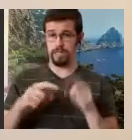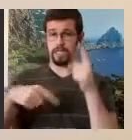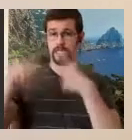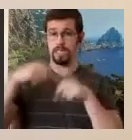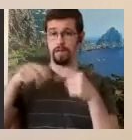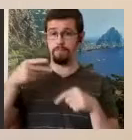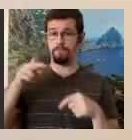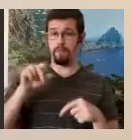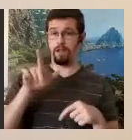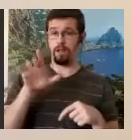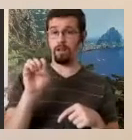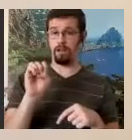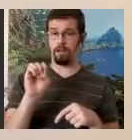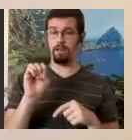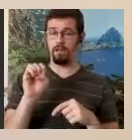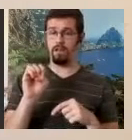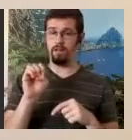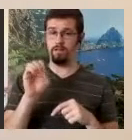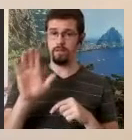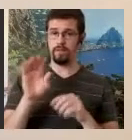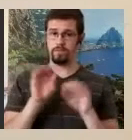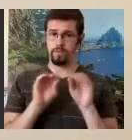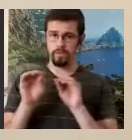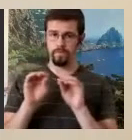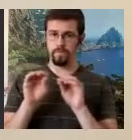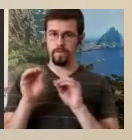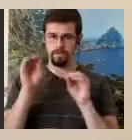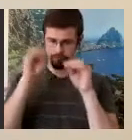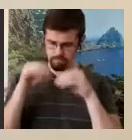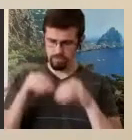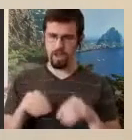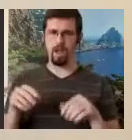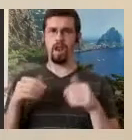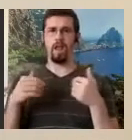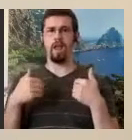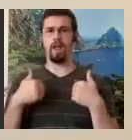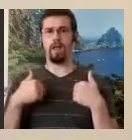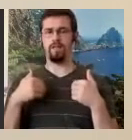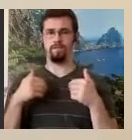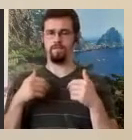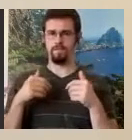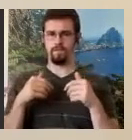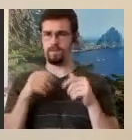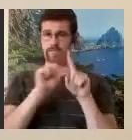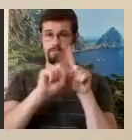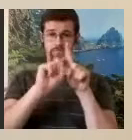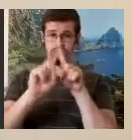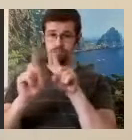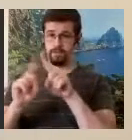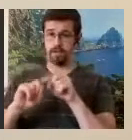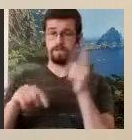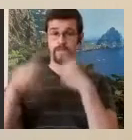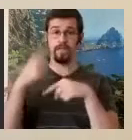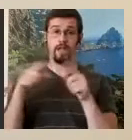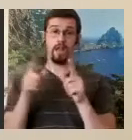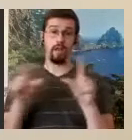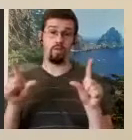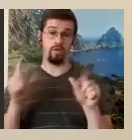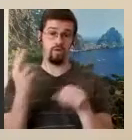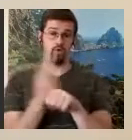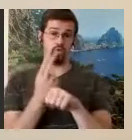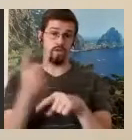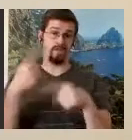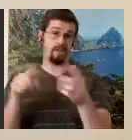in quite considerable depth, and I've come to realize that there are some languages, sign languages, that are using SignWriting